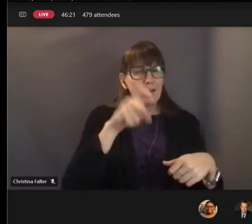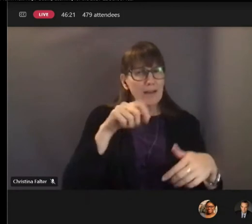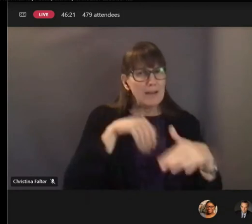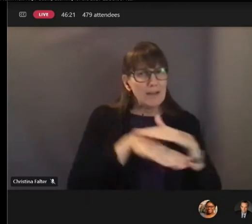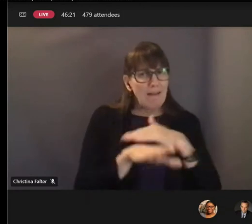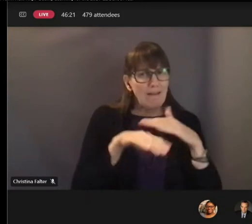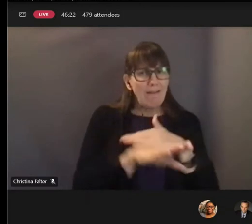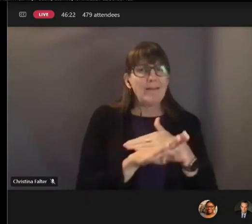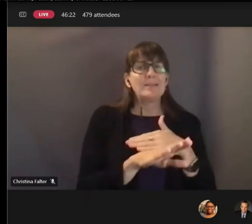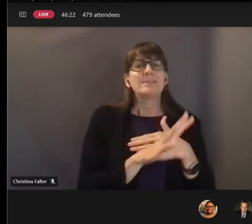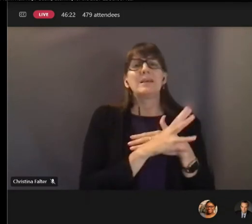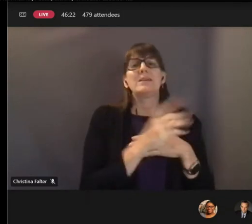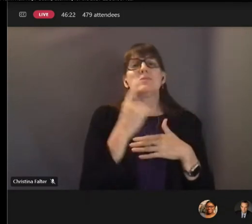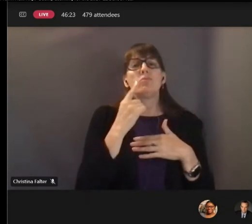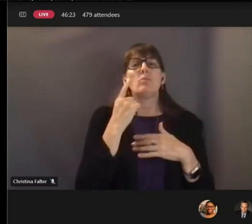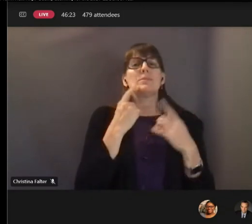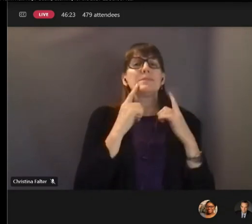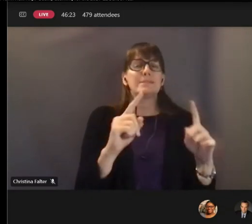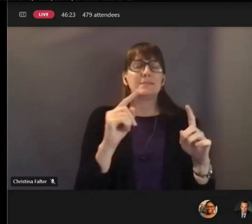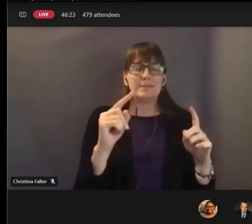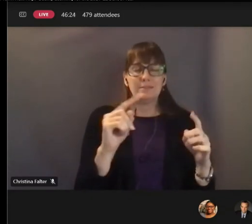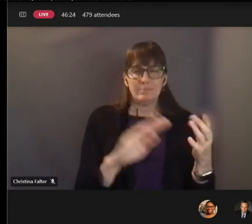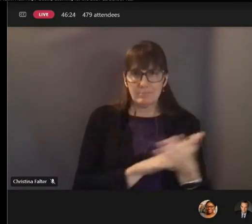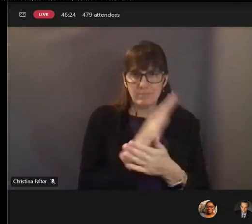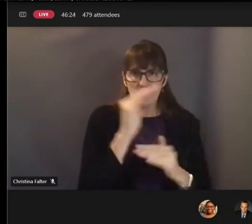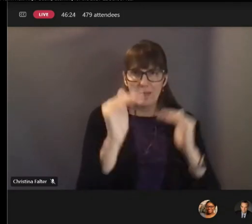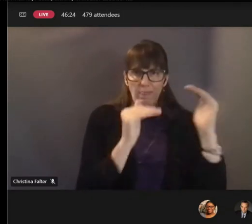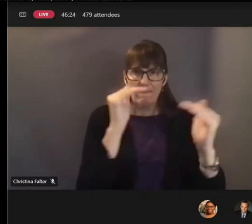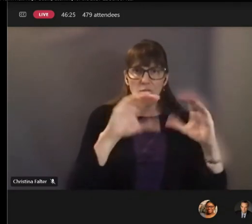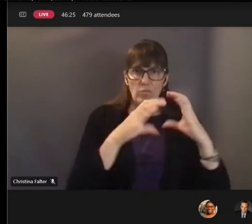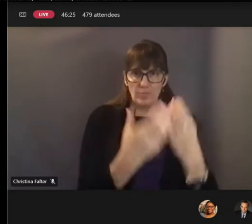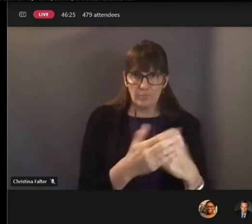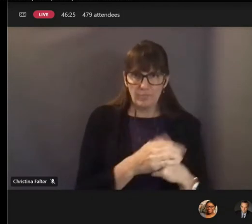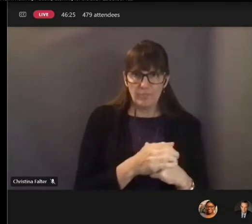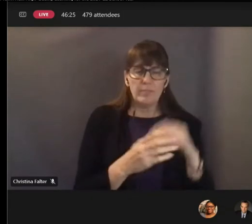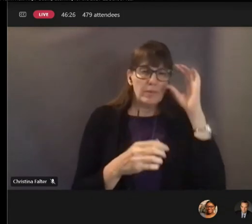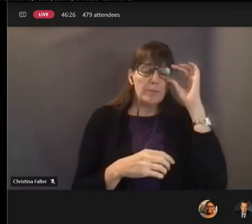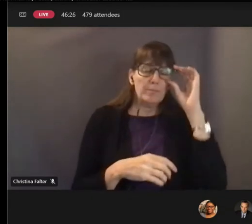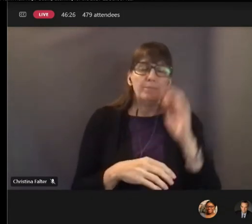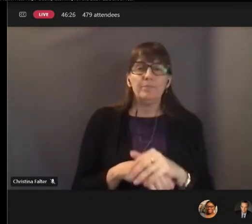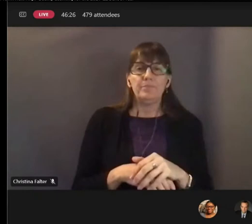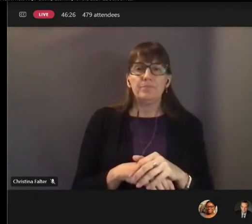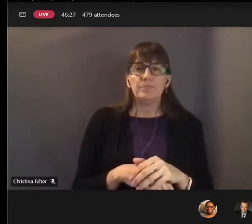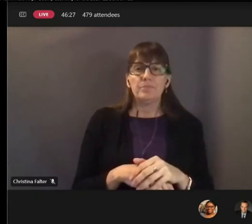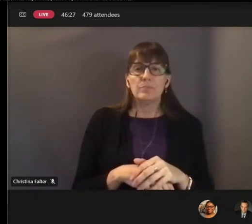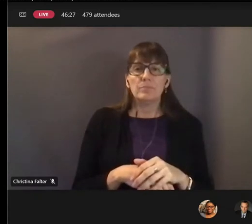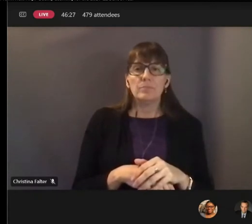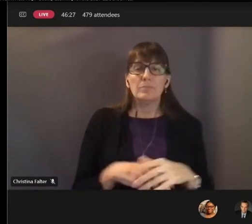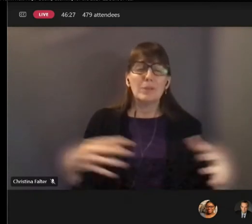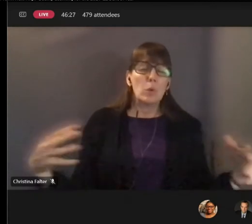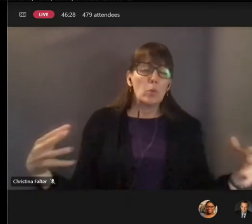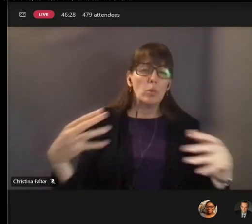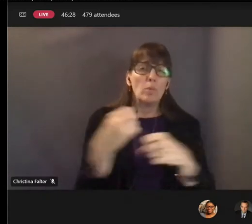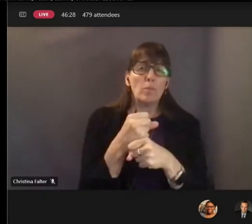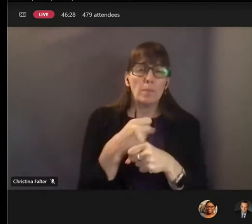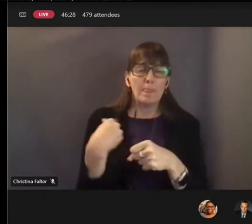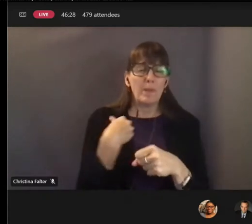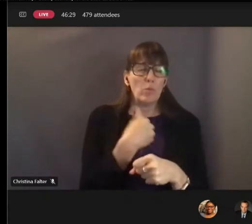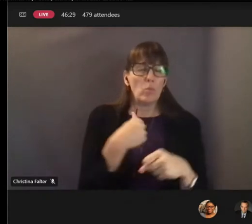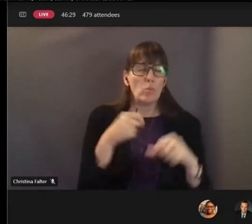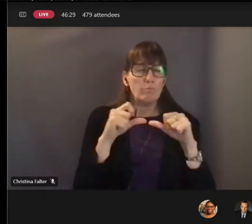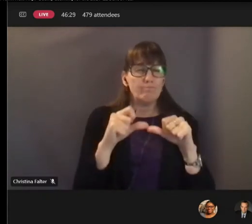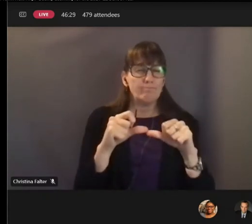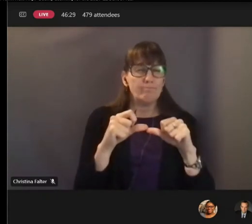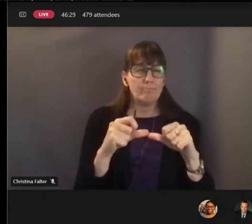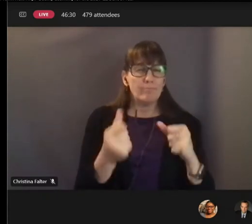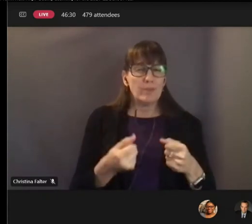courses and choosing a career path that supports their brilliance and excellence. In summary, SPS will continue to offer grade-level core